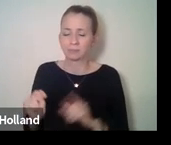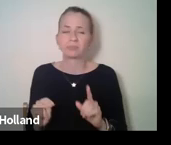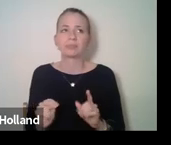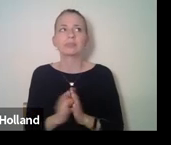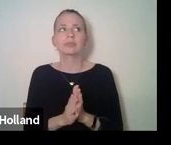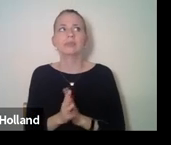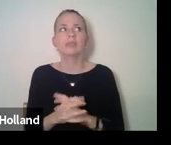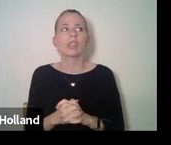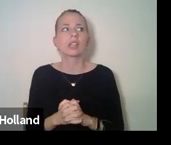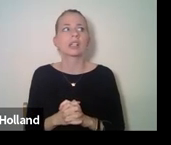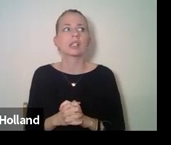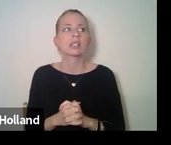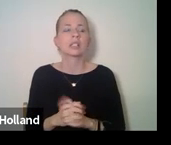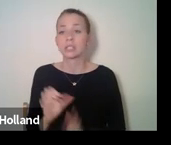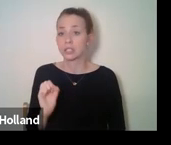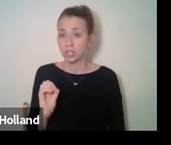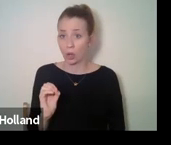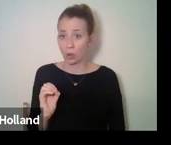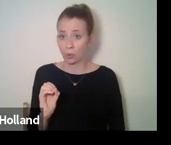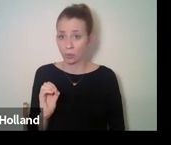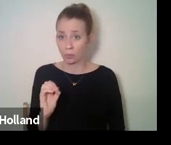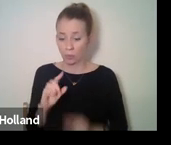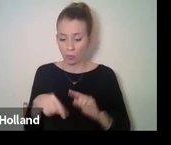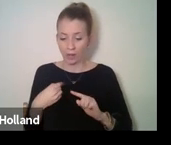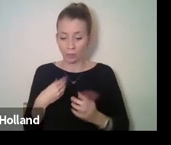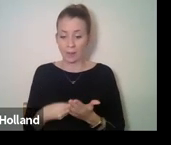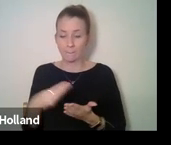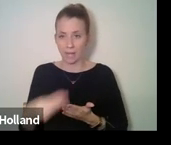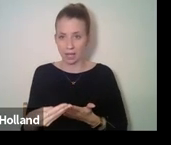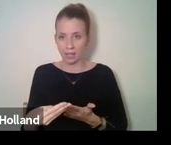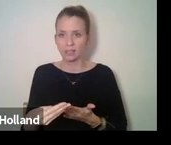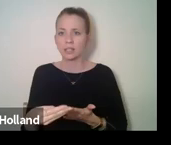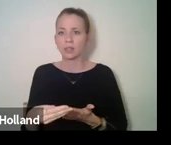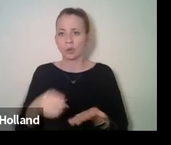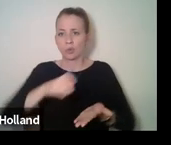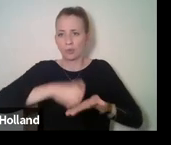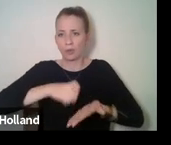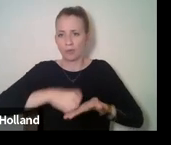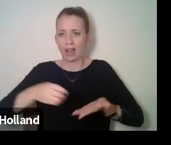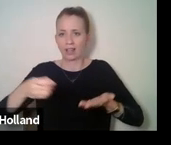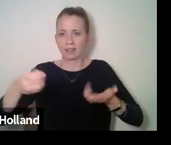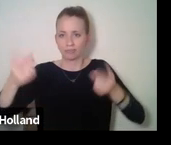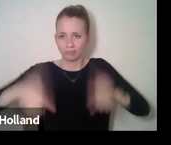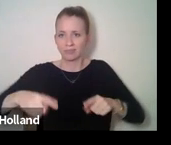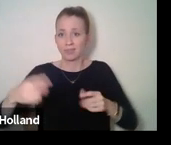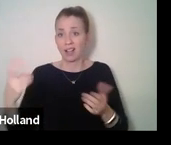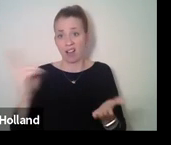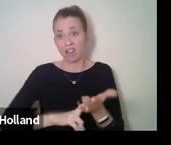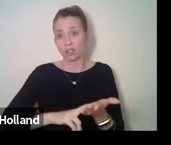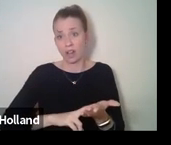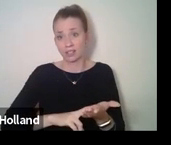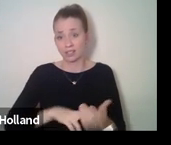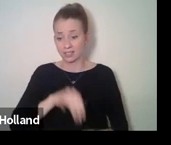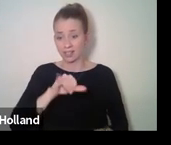basically there is a contract for renewable energy, and that contract